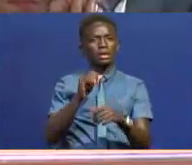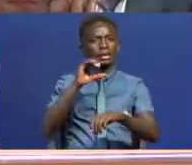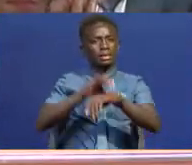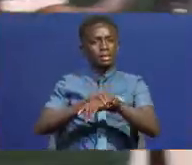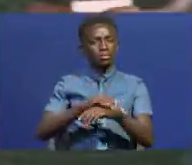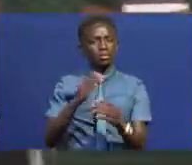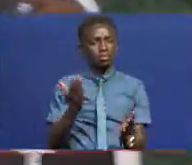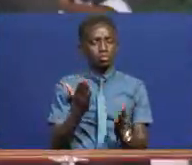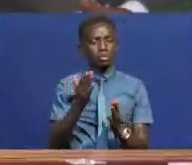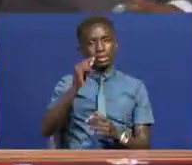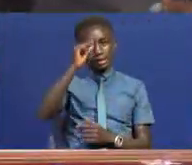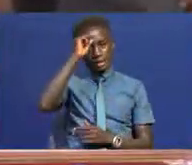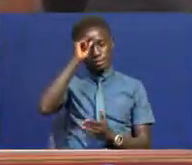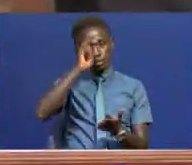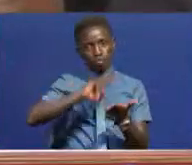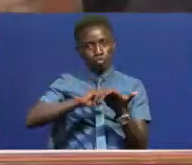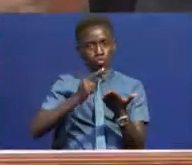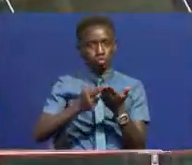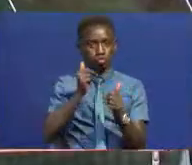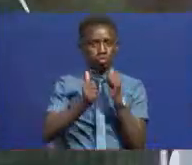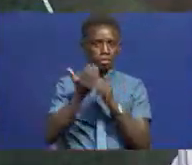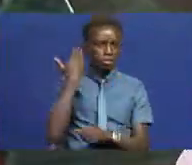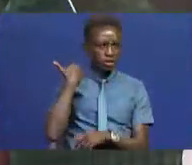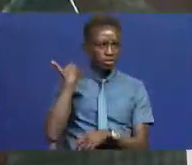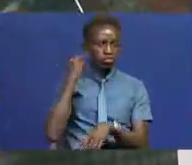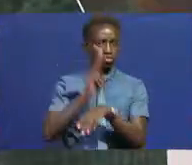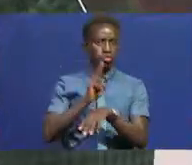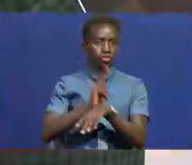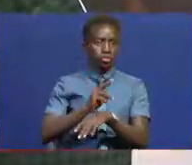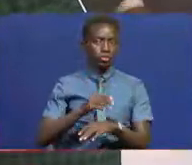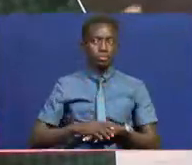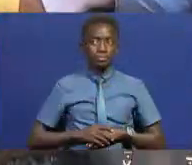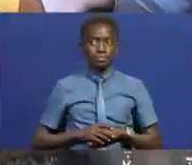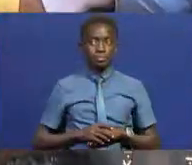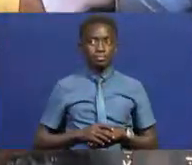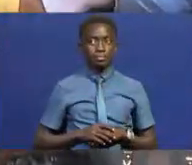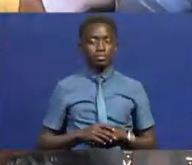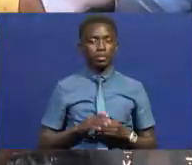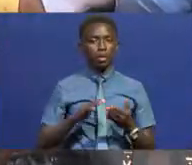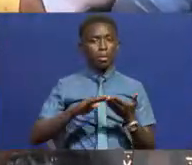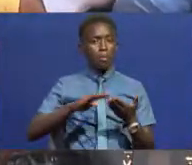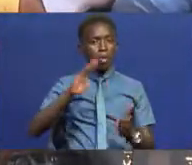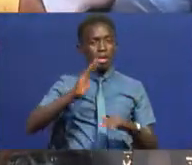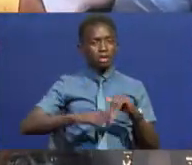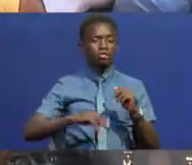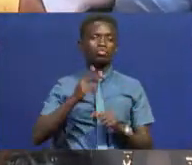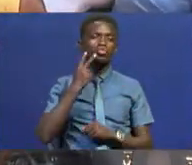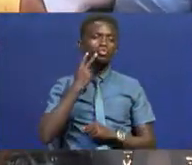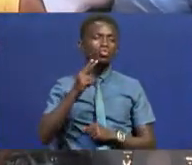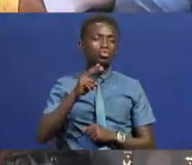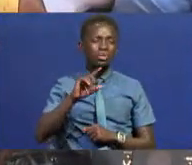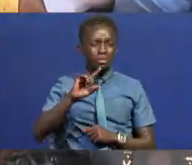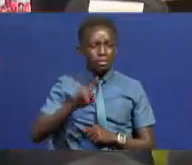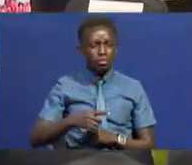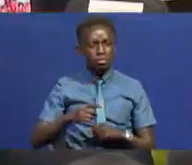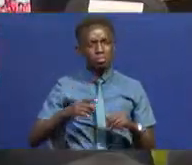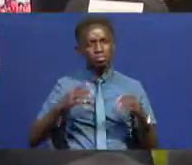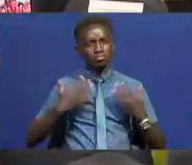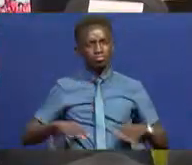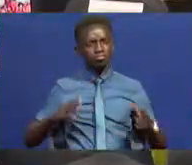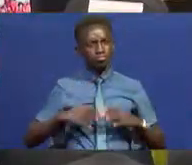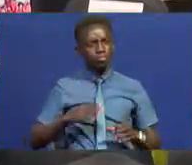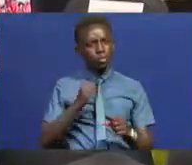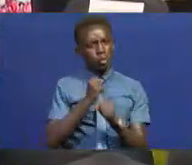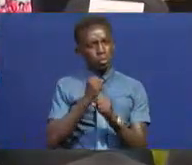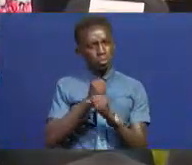this bill. The wage bill quagmire. More than 2,000 public servants with fake academic certificates to be